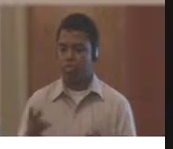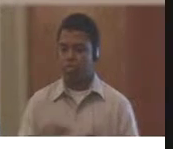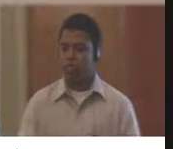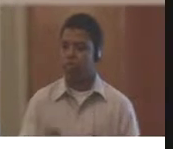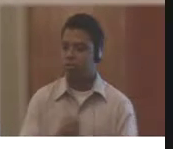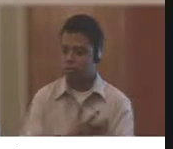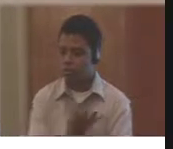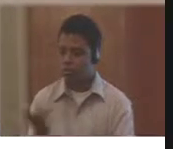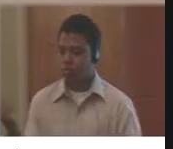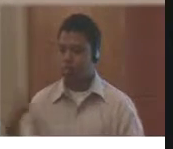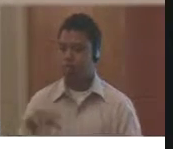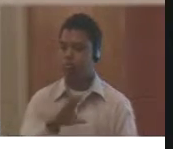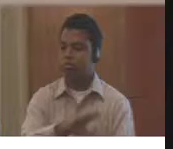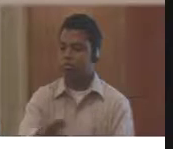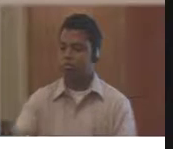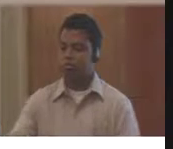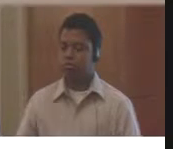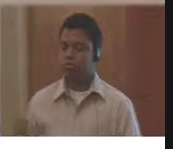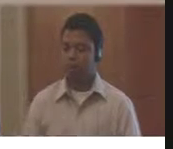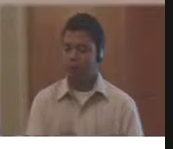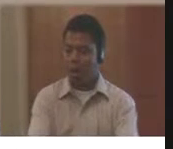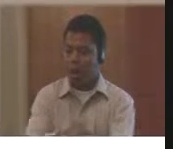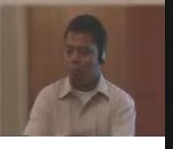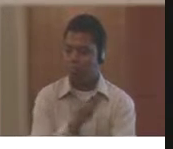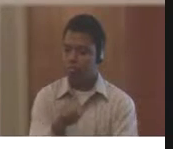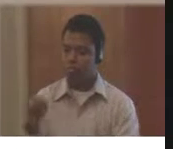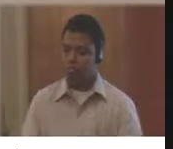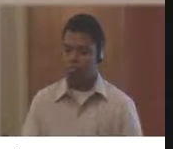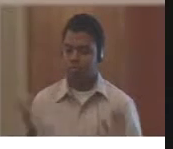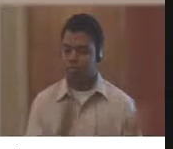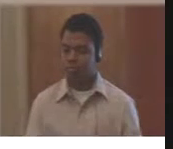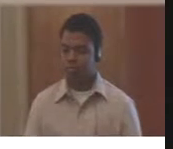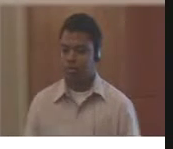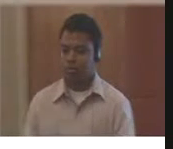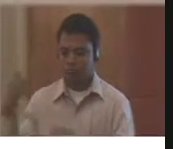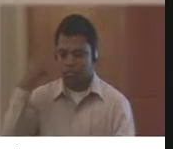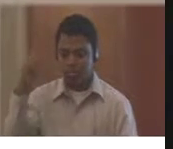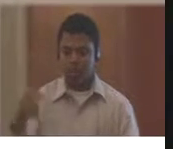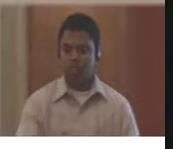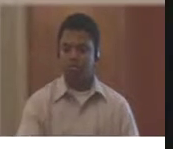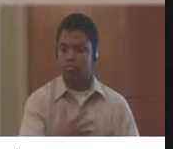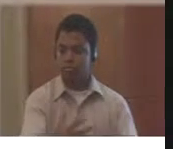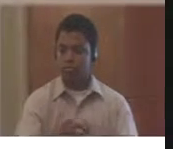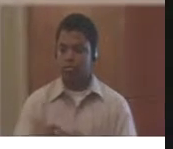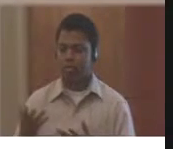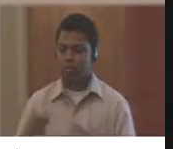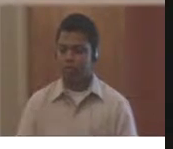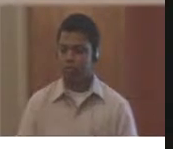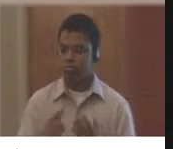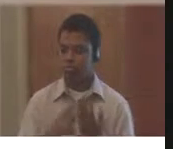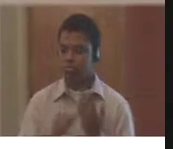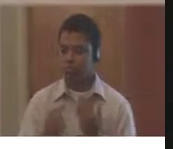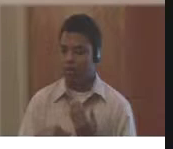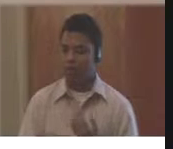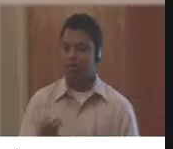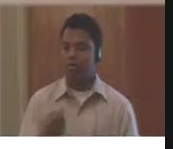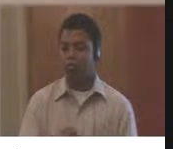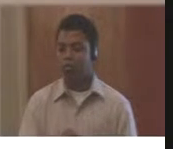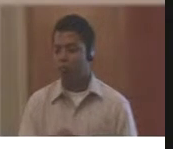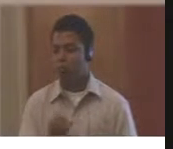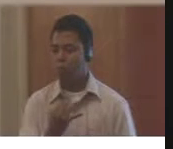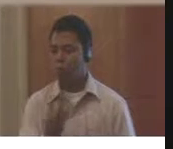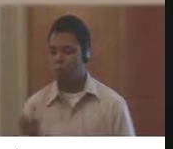develop anticipatory planning processes surrounding recovery, including institutional budgets that ensure the avoidance